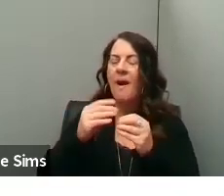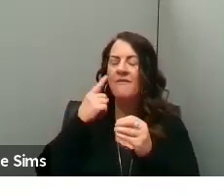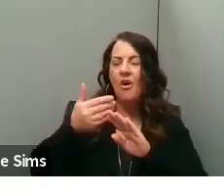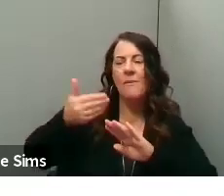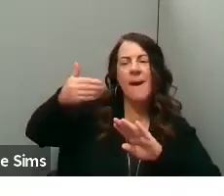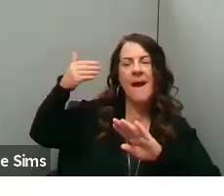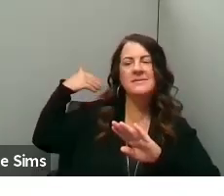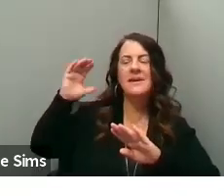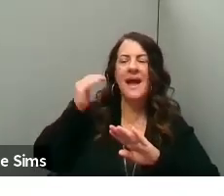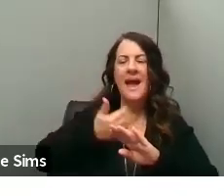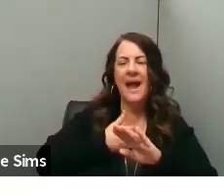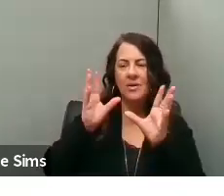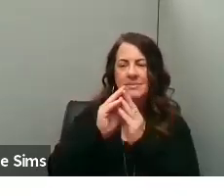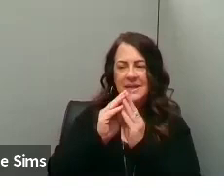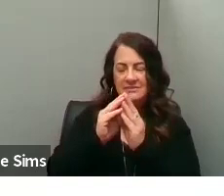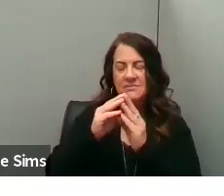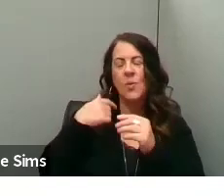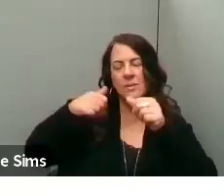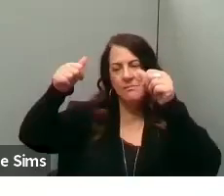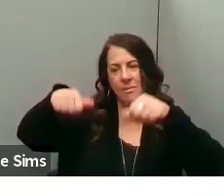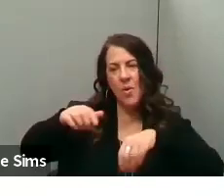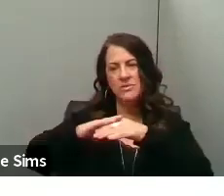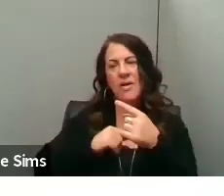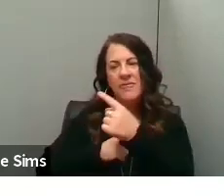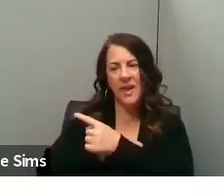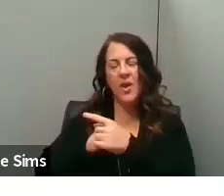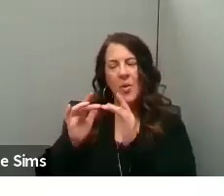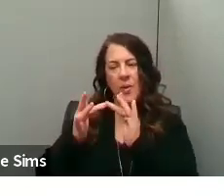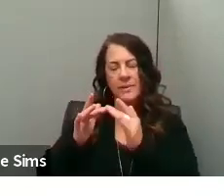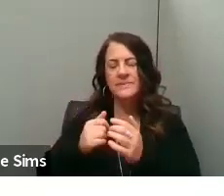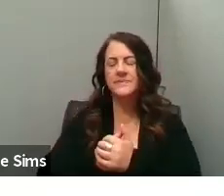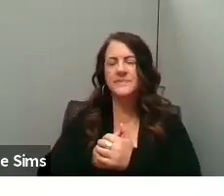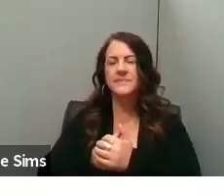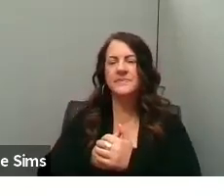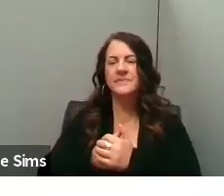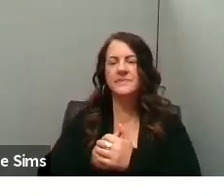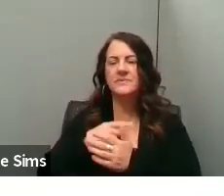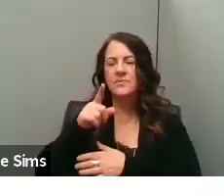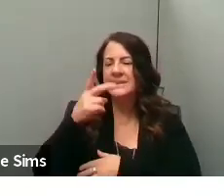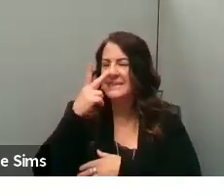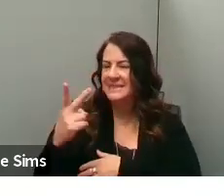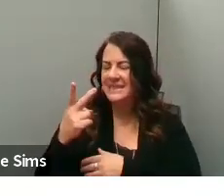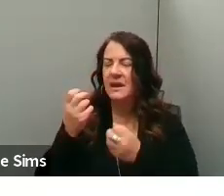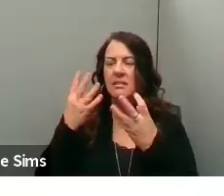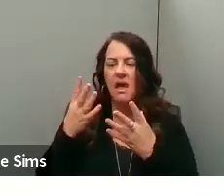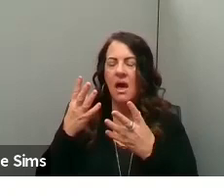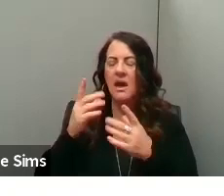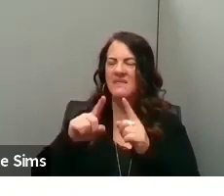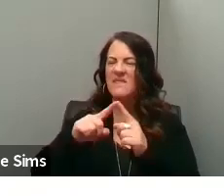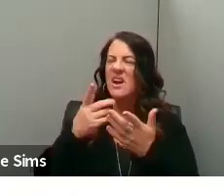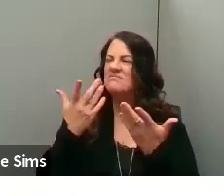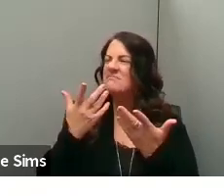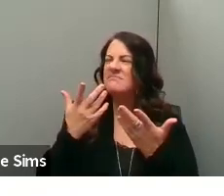as you'll notice on our homepage, we have a banner that links to all of our COVID-19